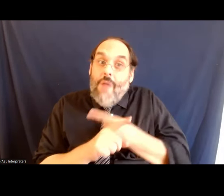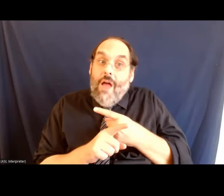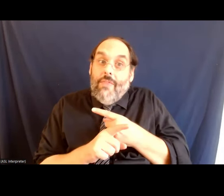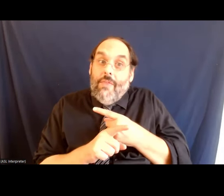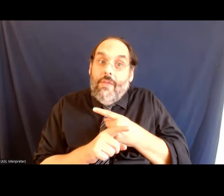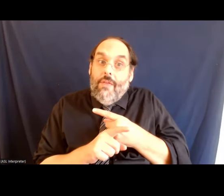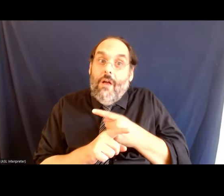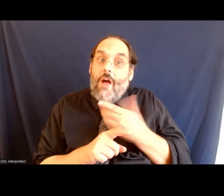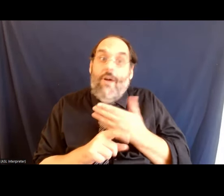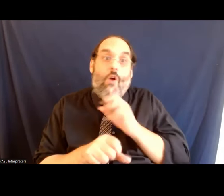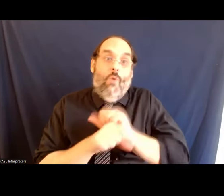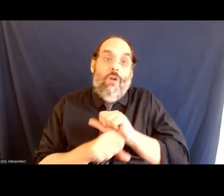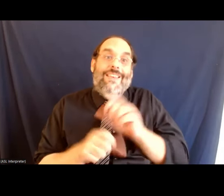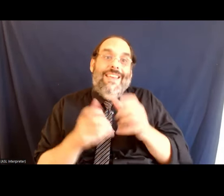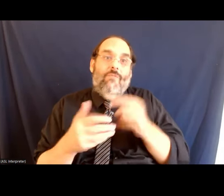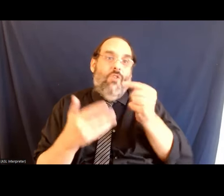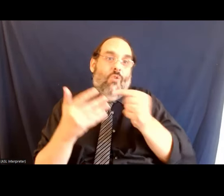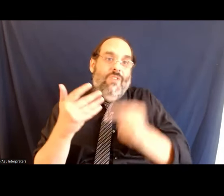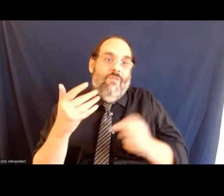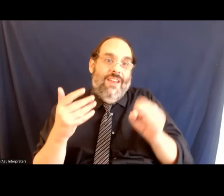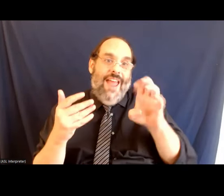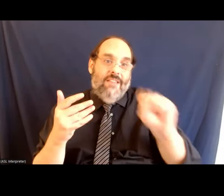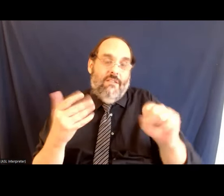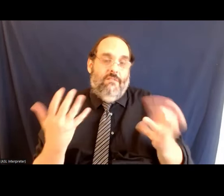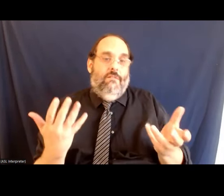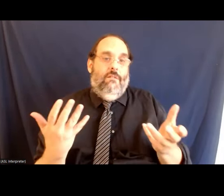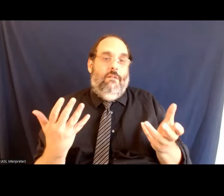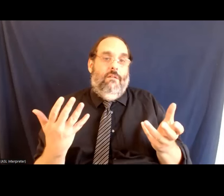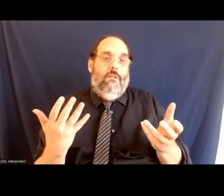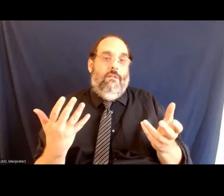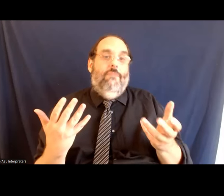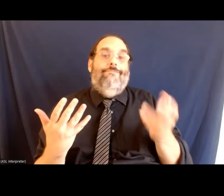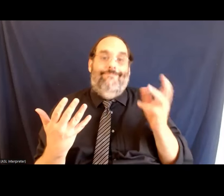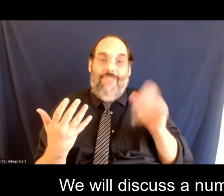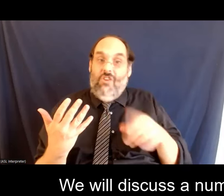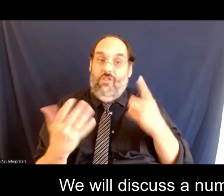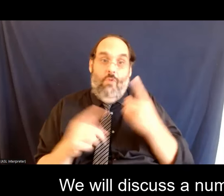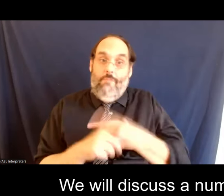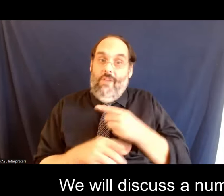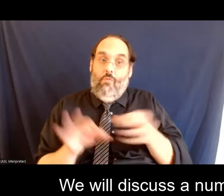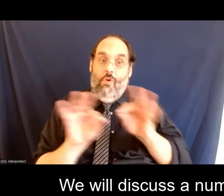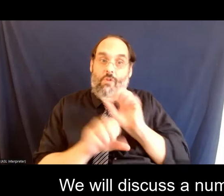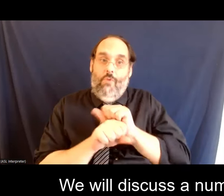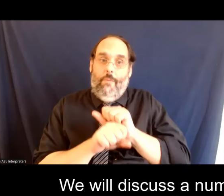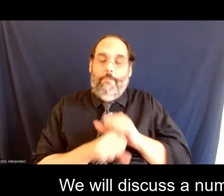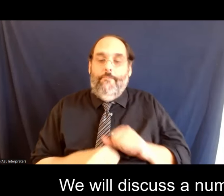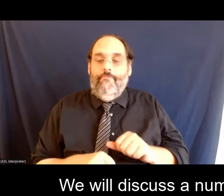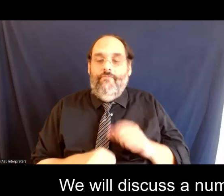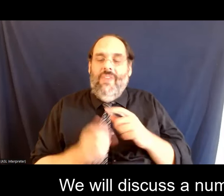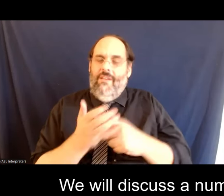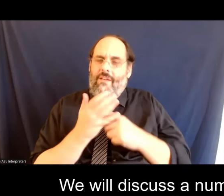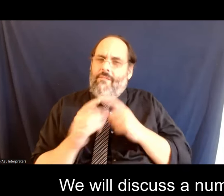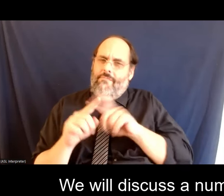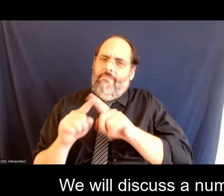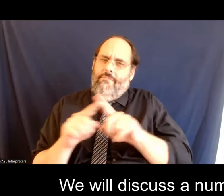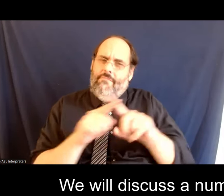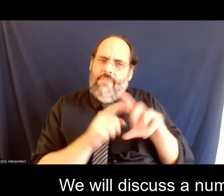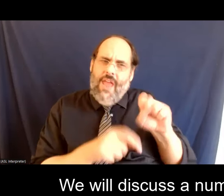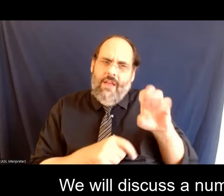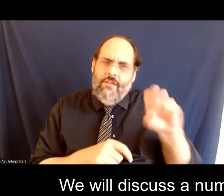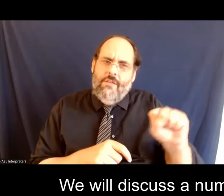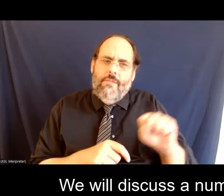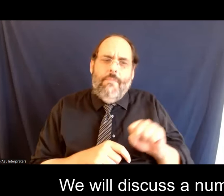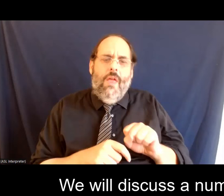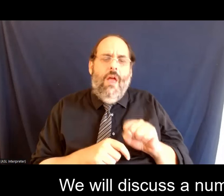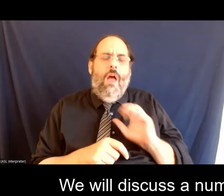our work to combat hate across America looks like today. We will discuss a number of these cases.